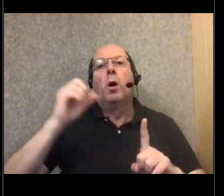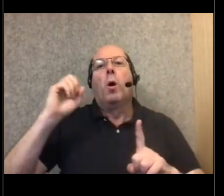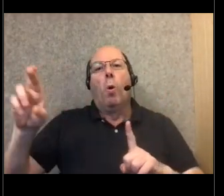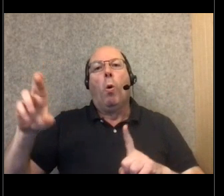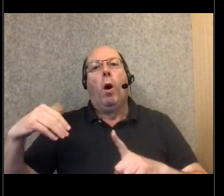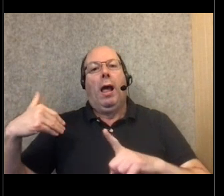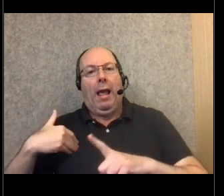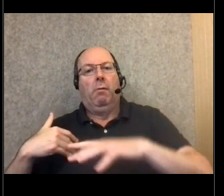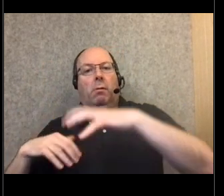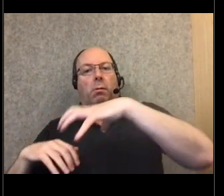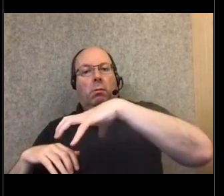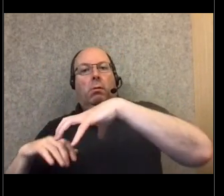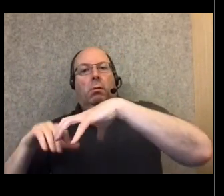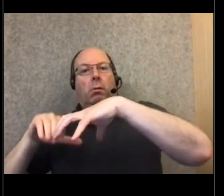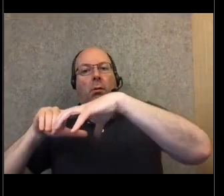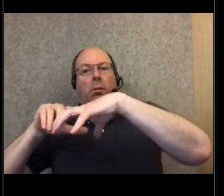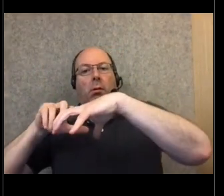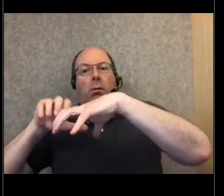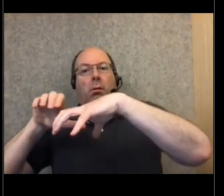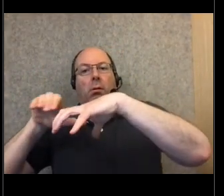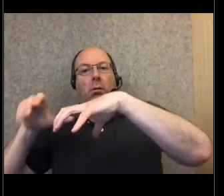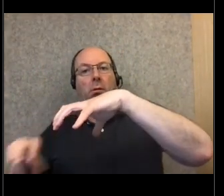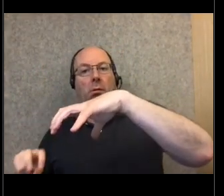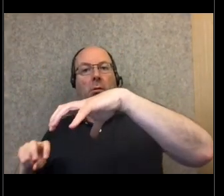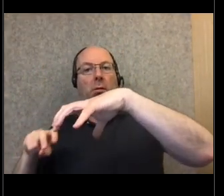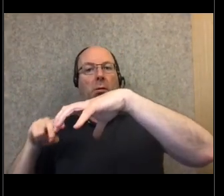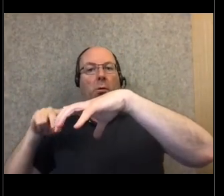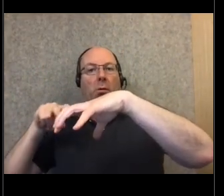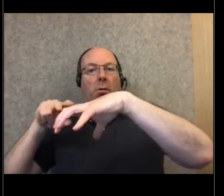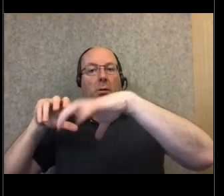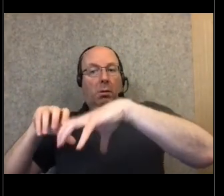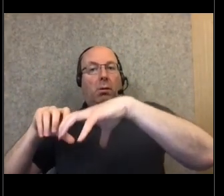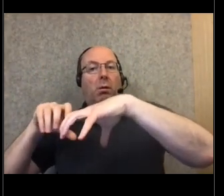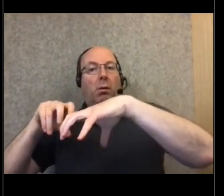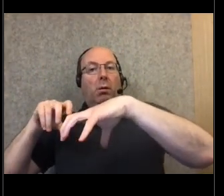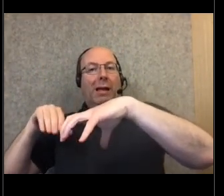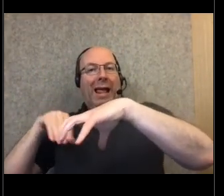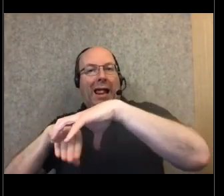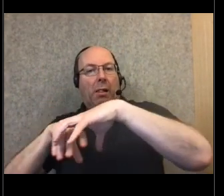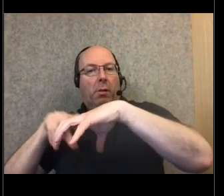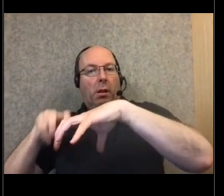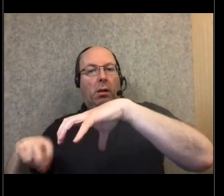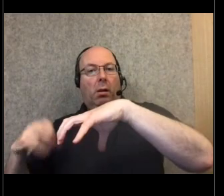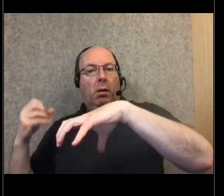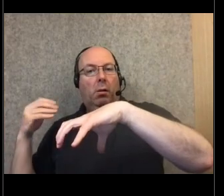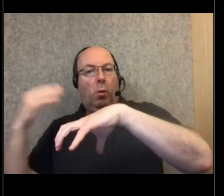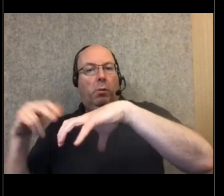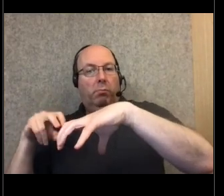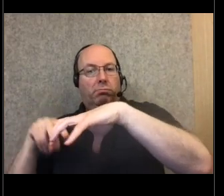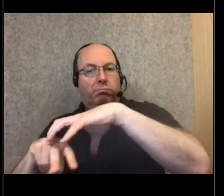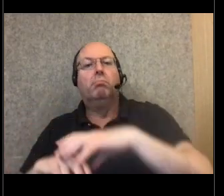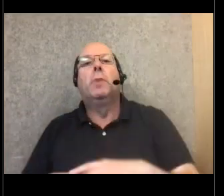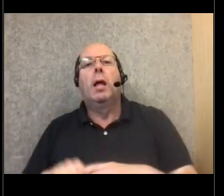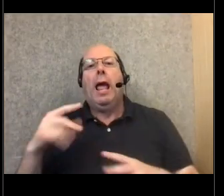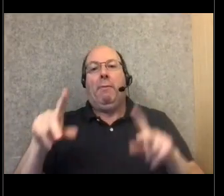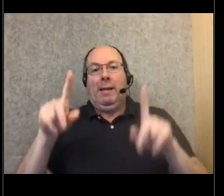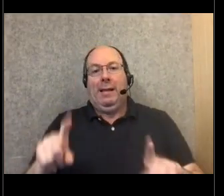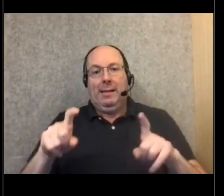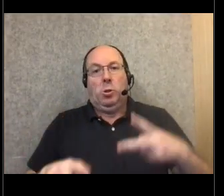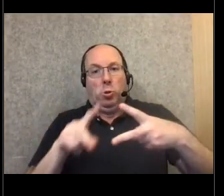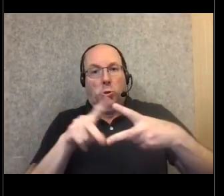The individual building test is a 2-step process that analyzes the